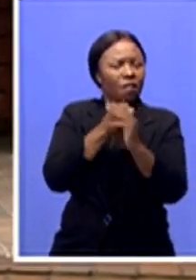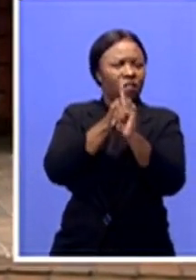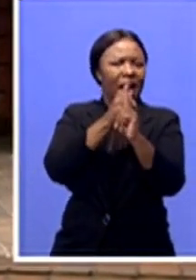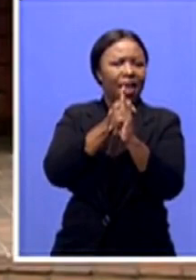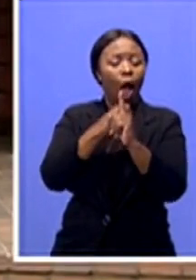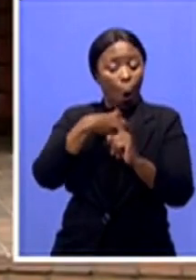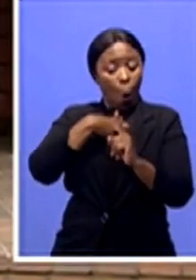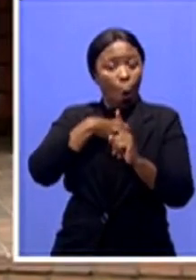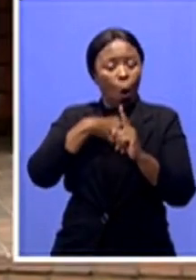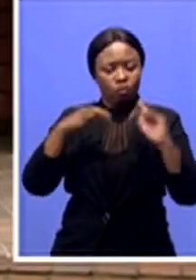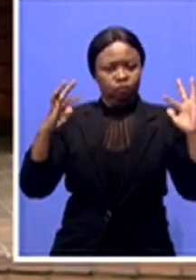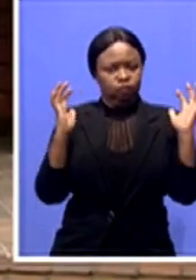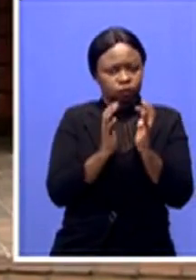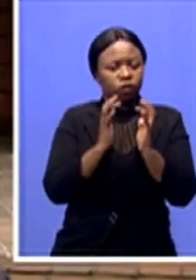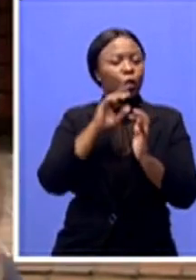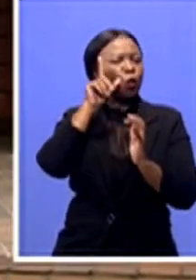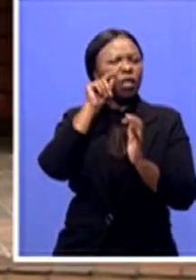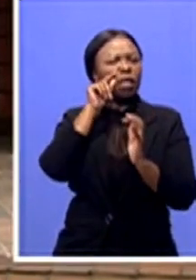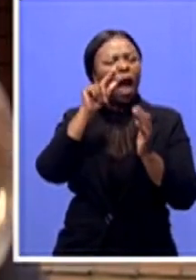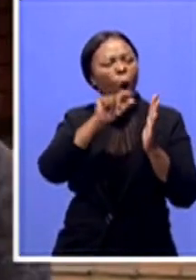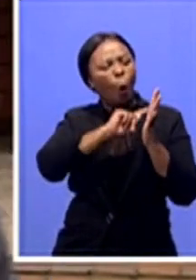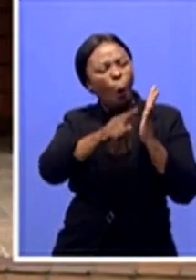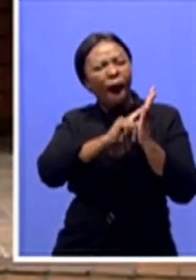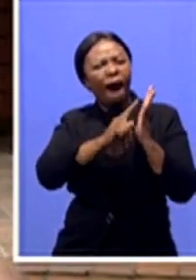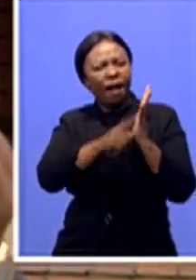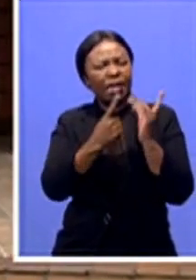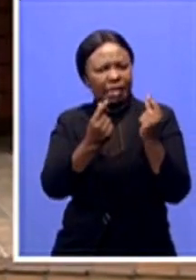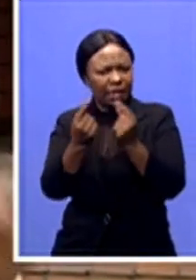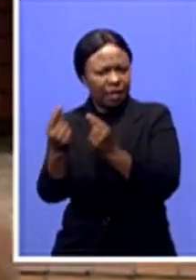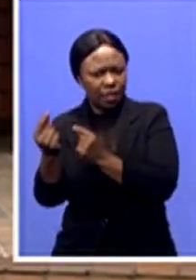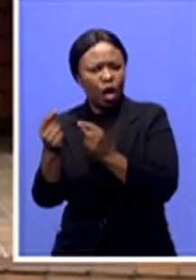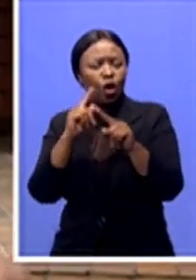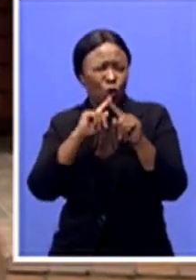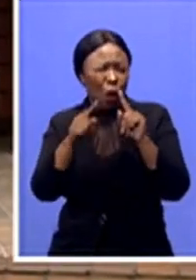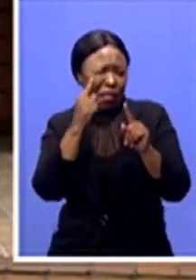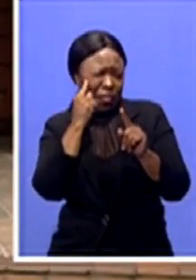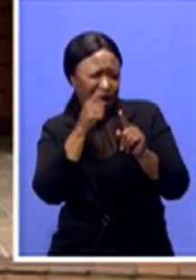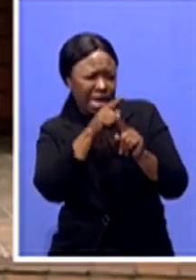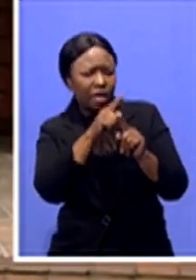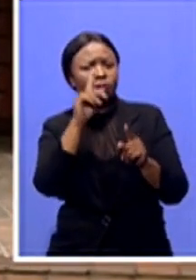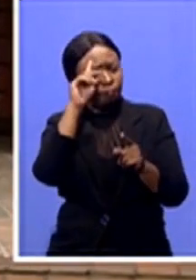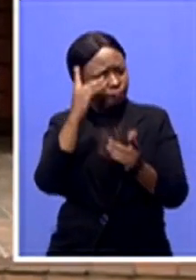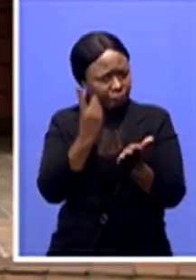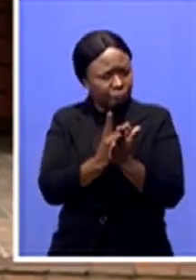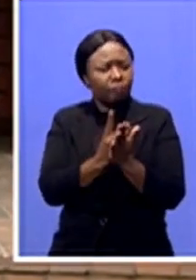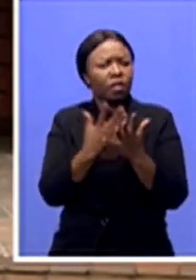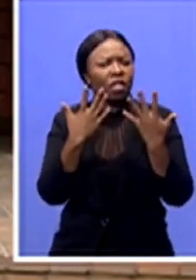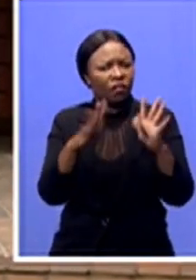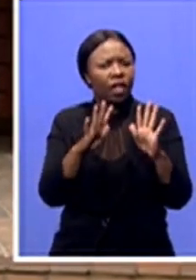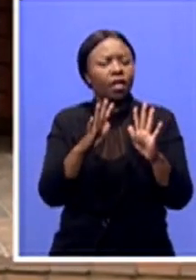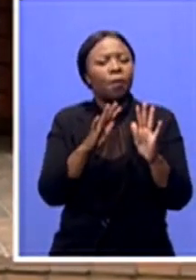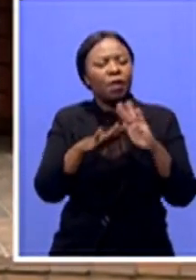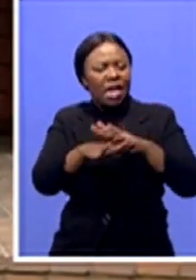of the week. So it seems as if they have decided to have a grassroots-based campaign where all of the